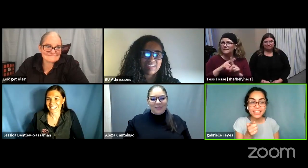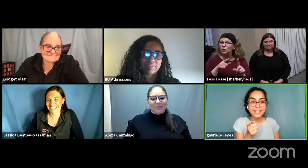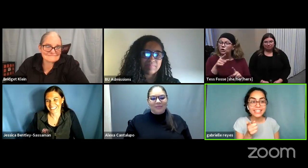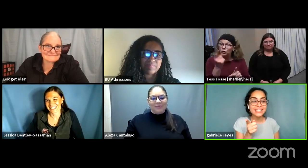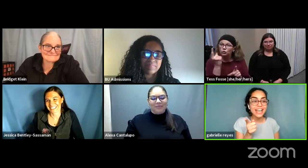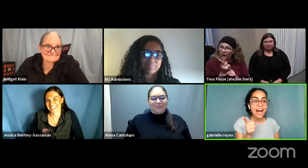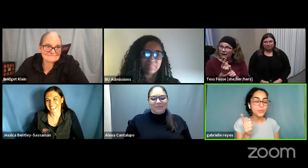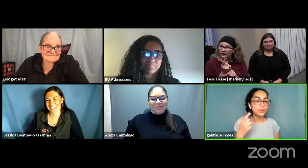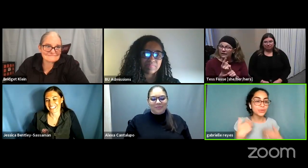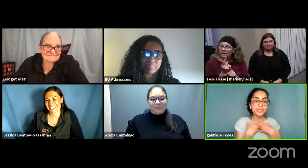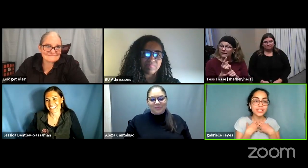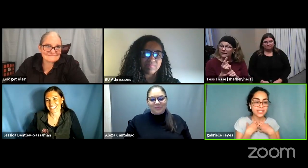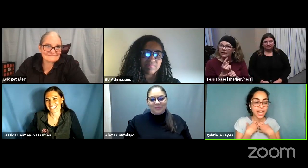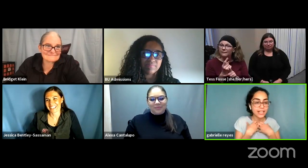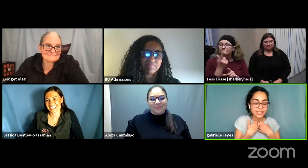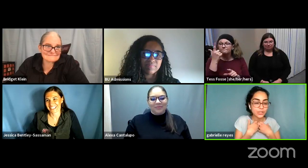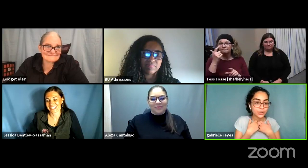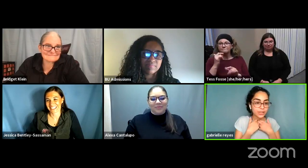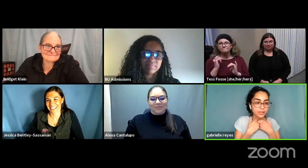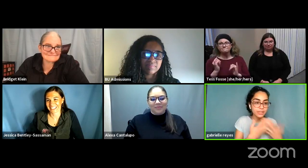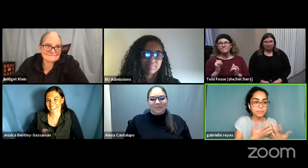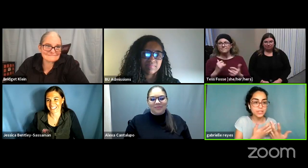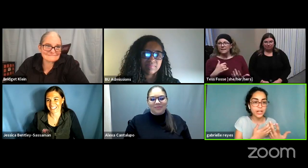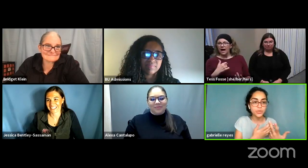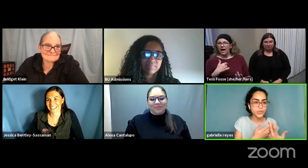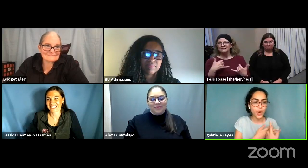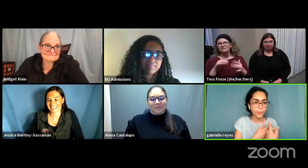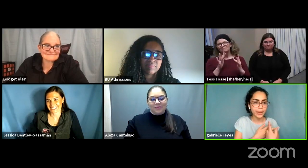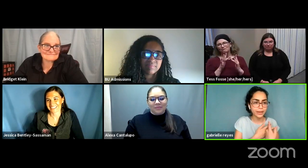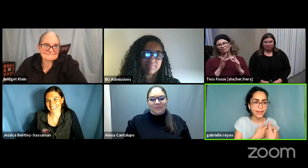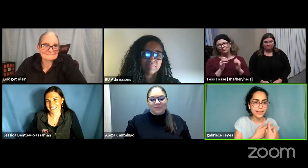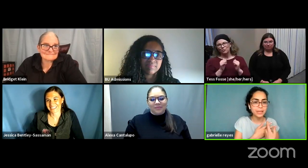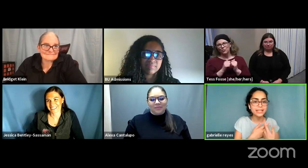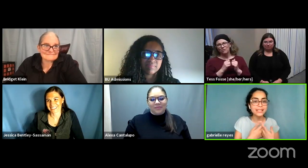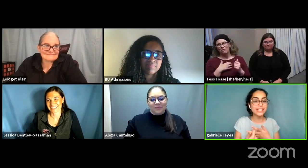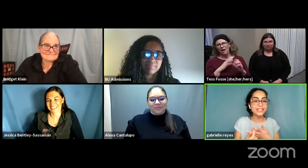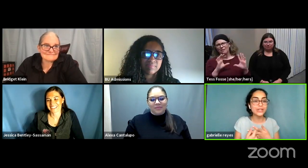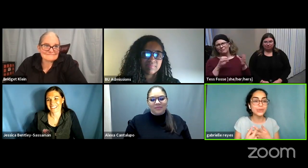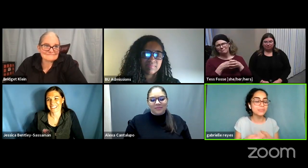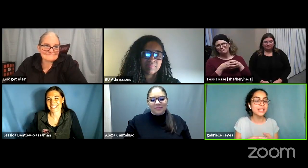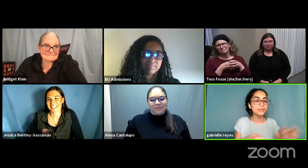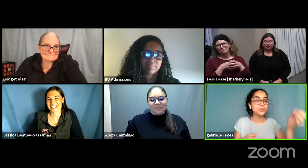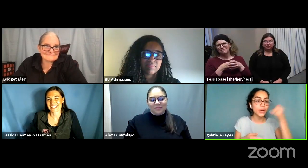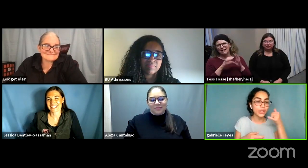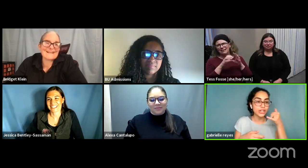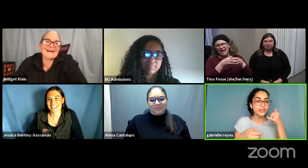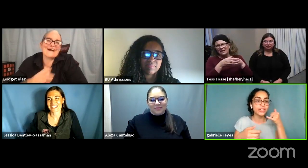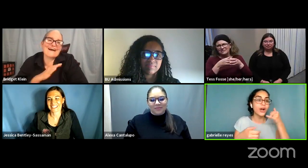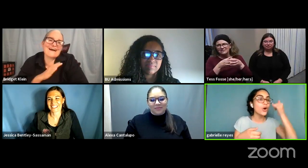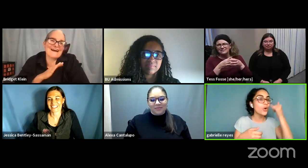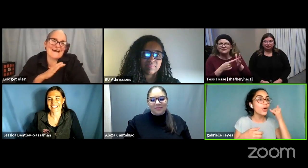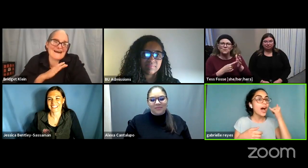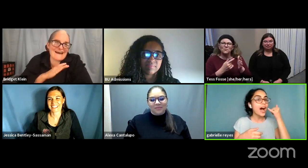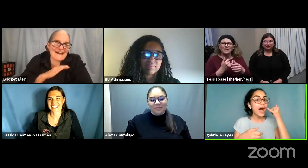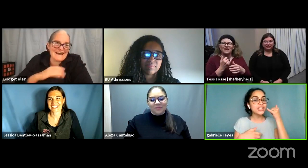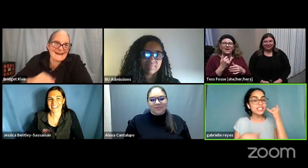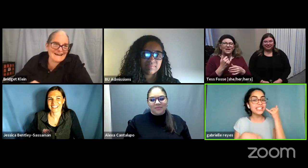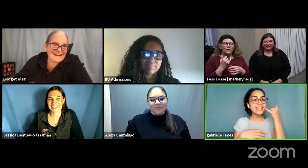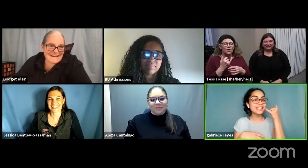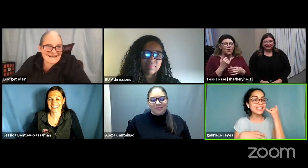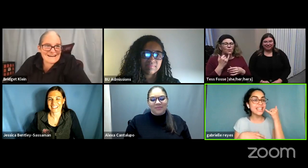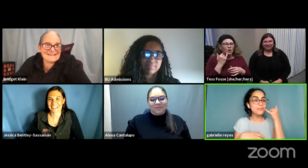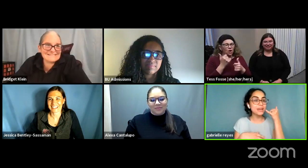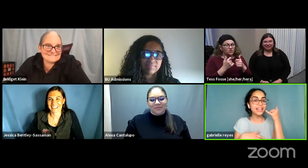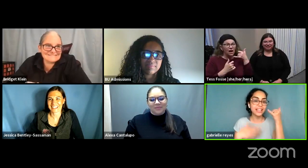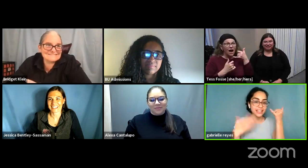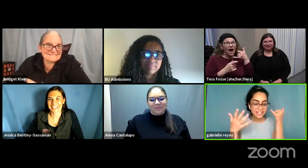right, because I still keep in touch with all my classmates. And so sometimes we call each other like, oh, I just did